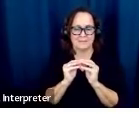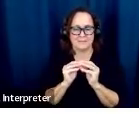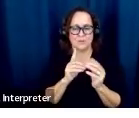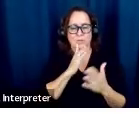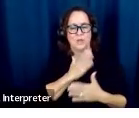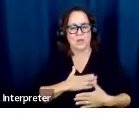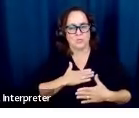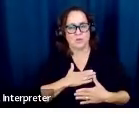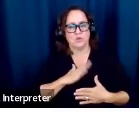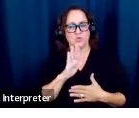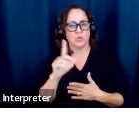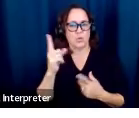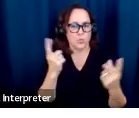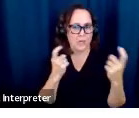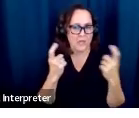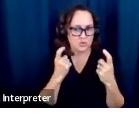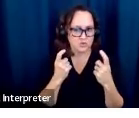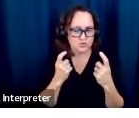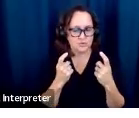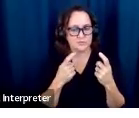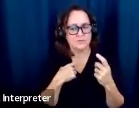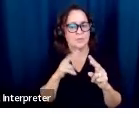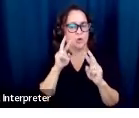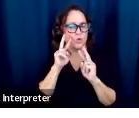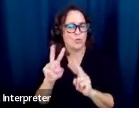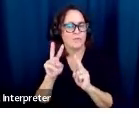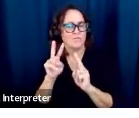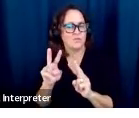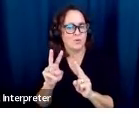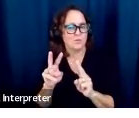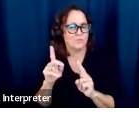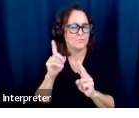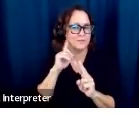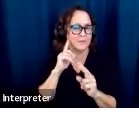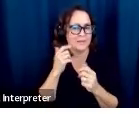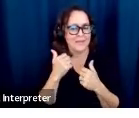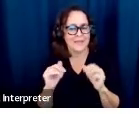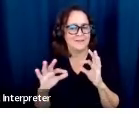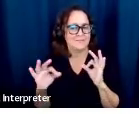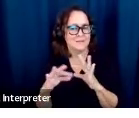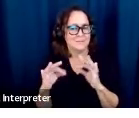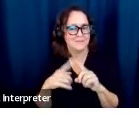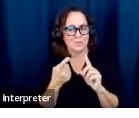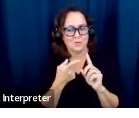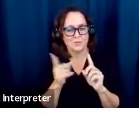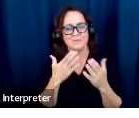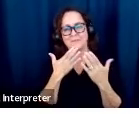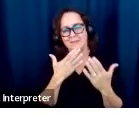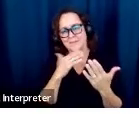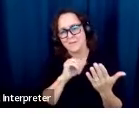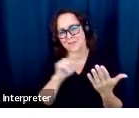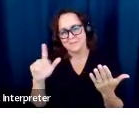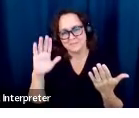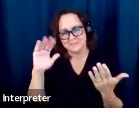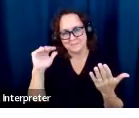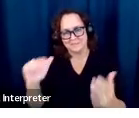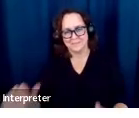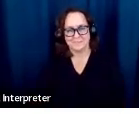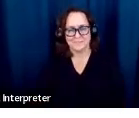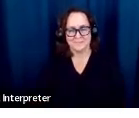really appreciate your questions and we're looking forward to hearing any further feedback. Thank you all. Bye.